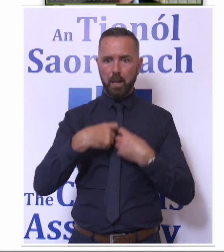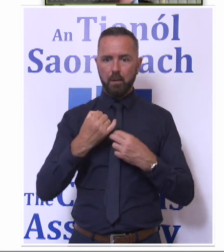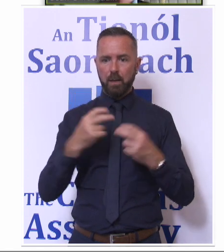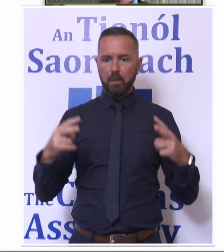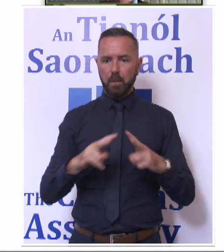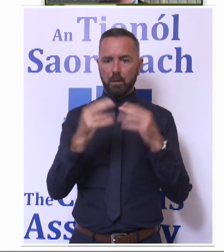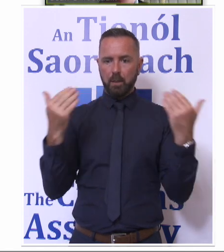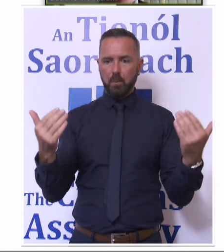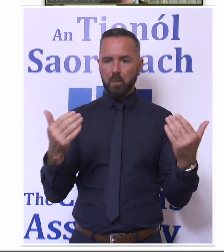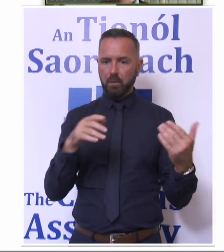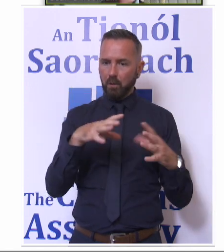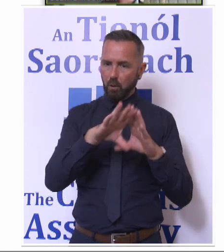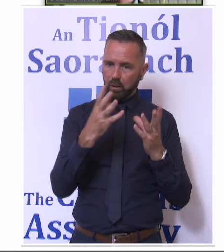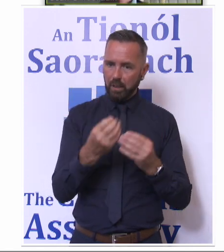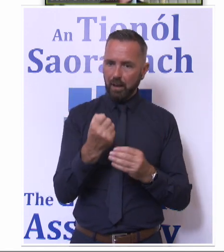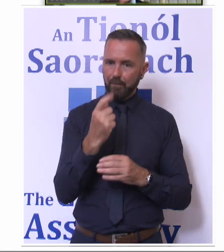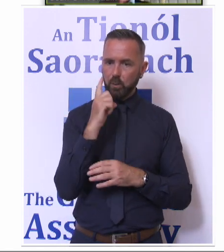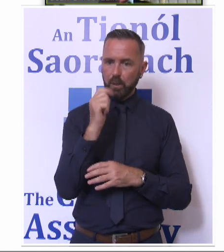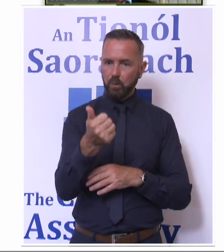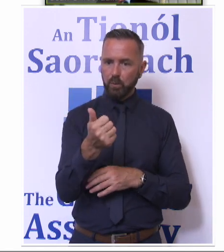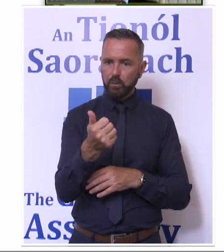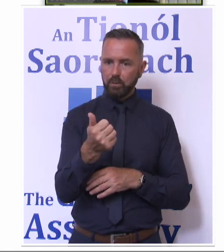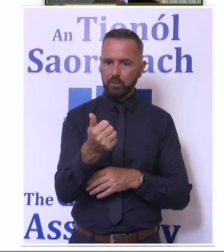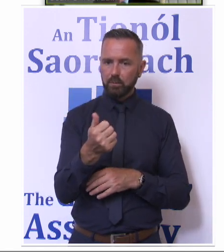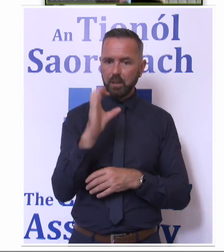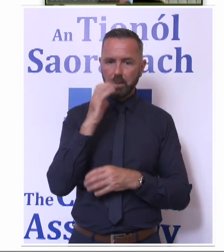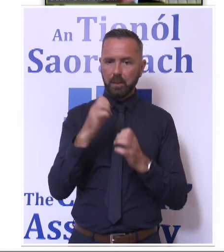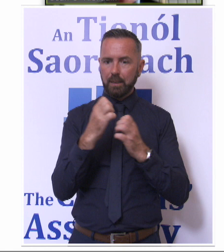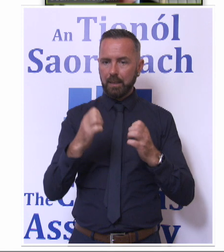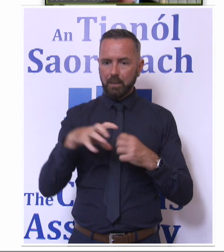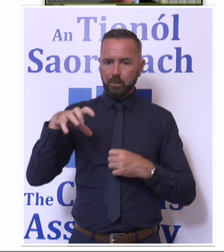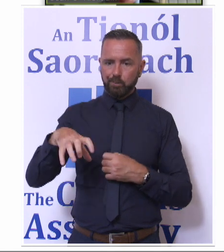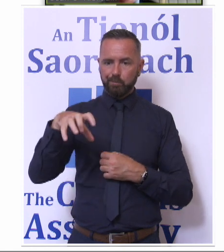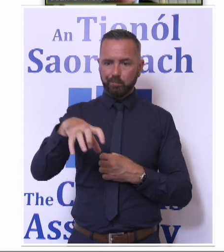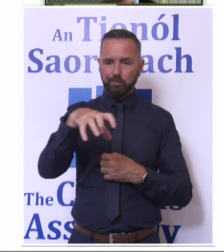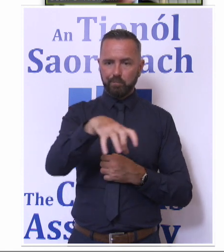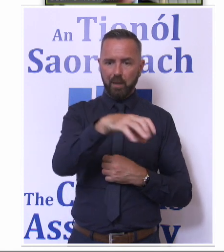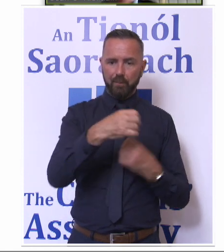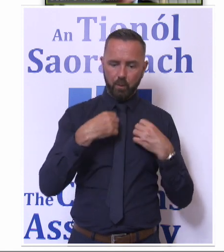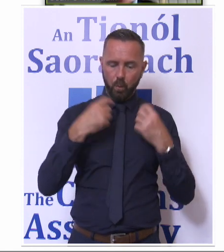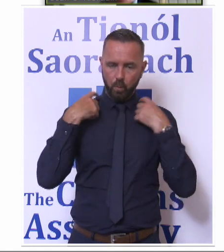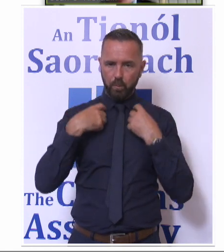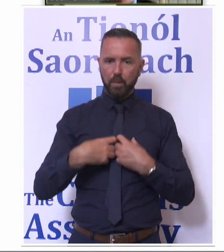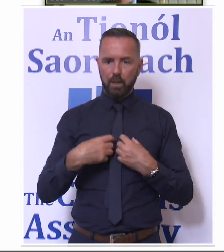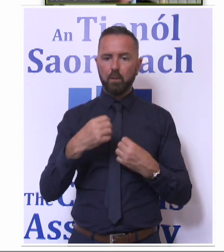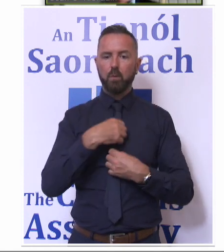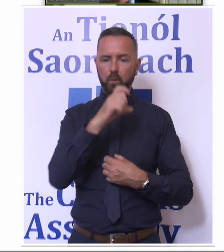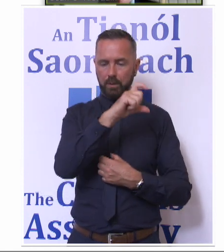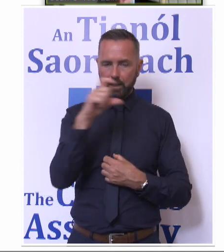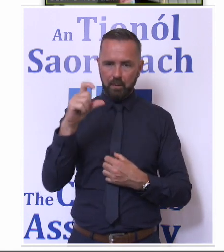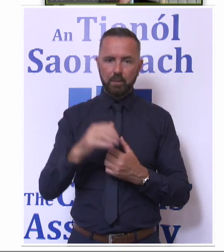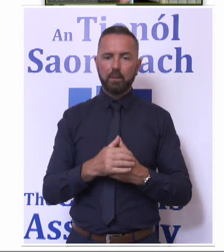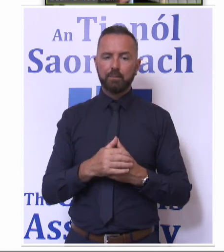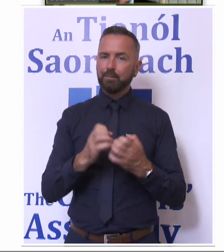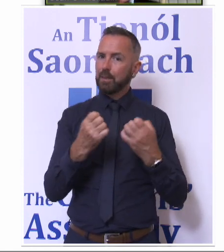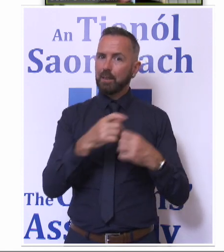the city region that is Paris, because each of the arrondissements would have their own mayor and their own councils